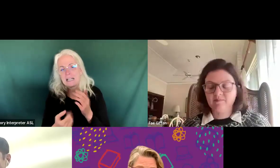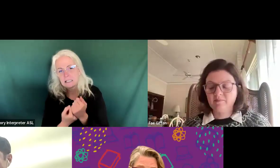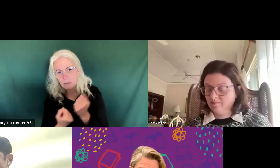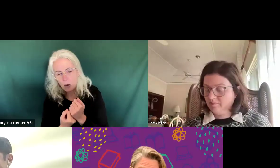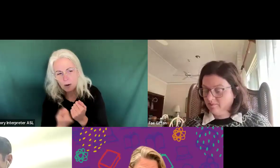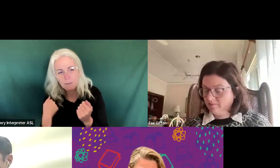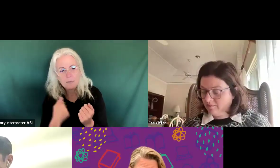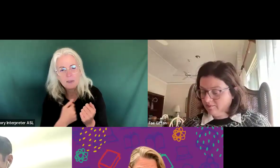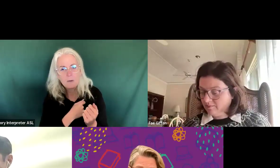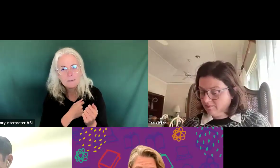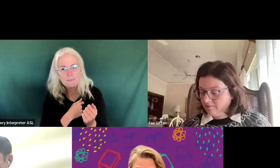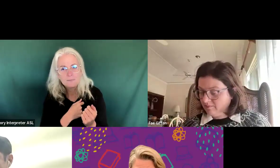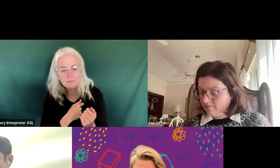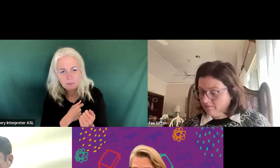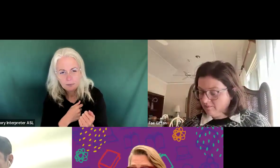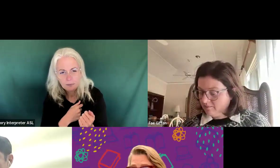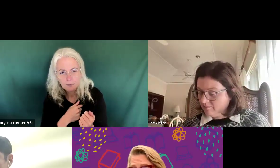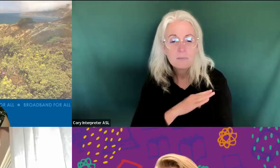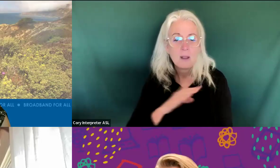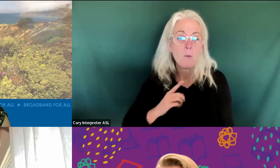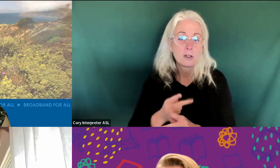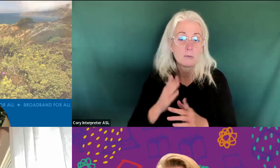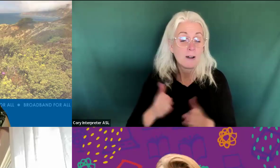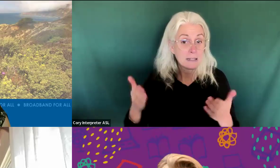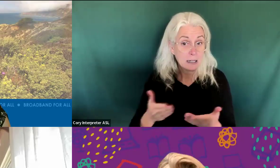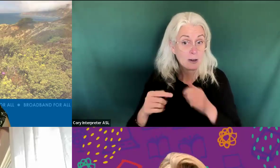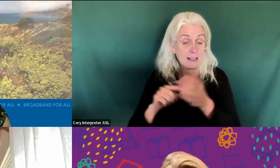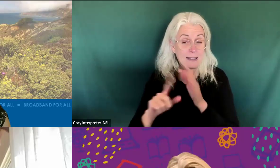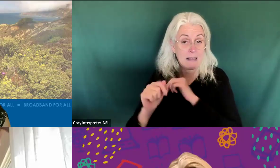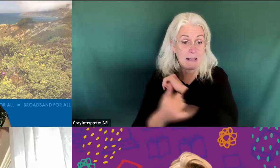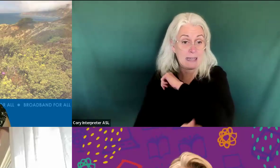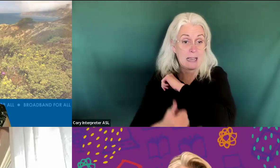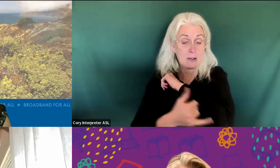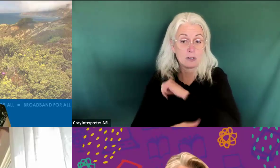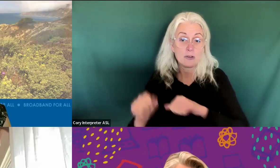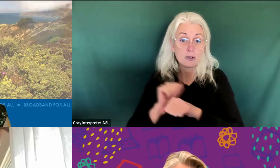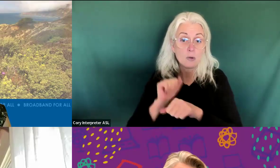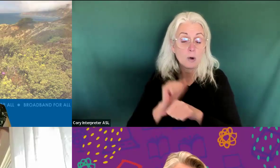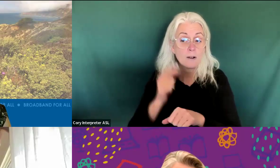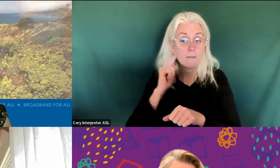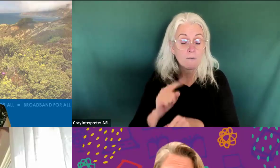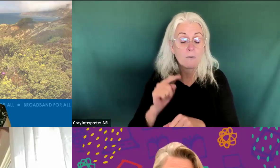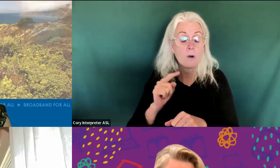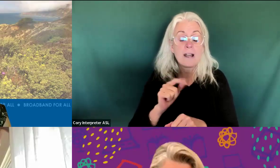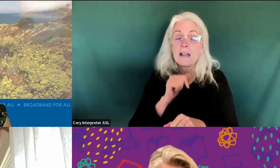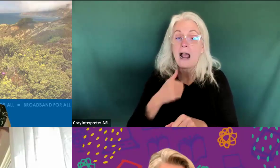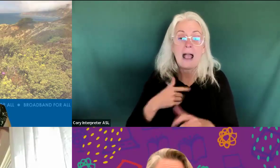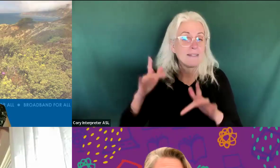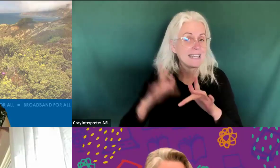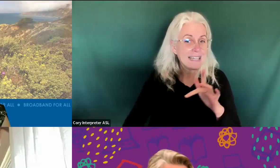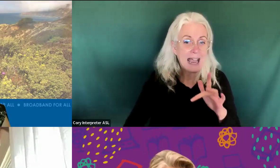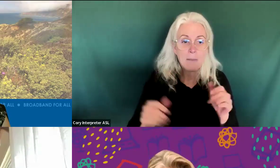also charged by our Board of Supervisors in LA County to work towards closing the digital divide. And I know we have